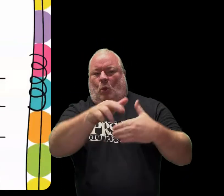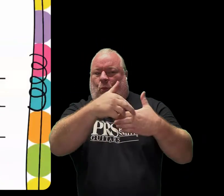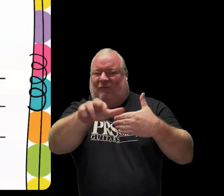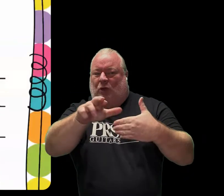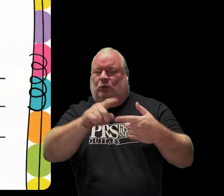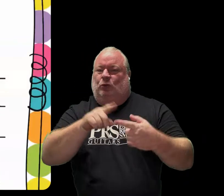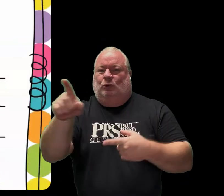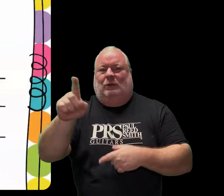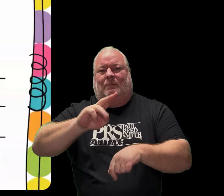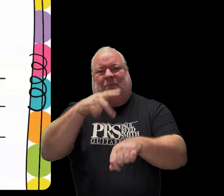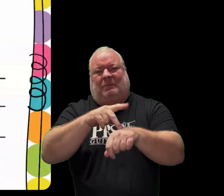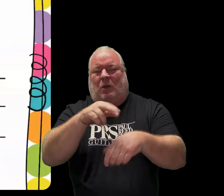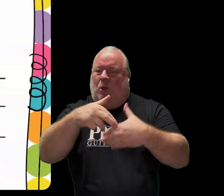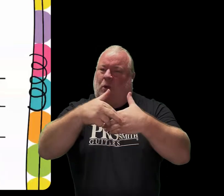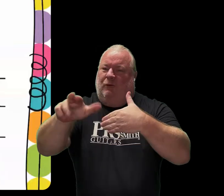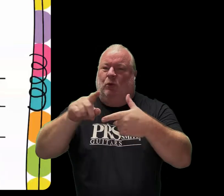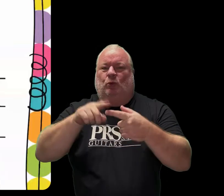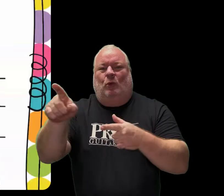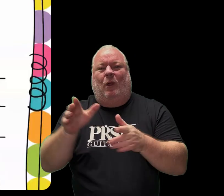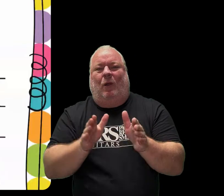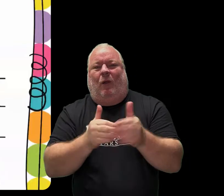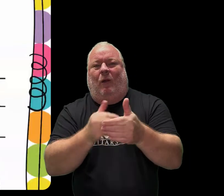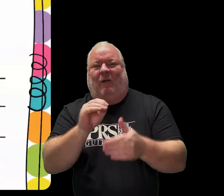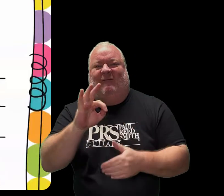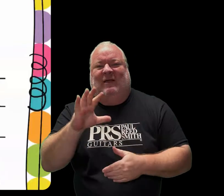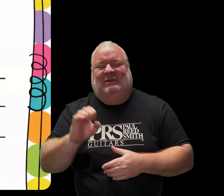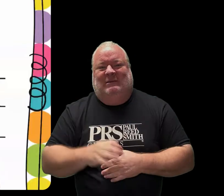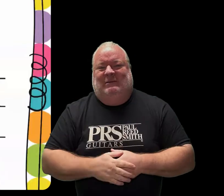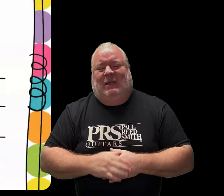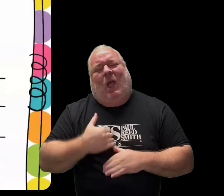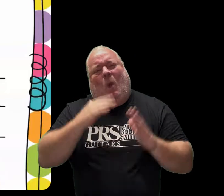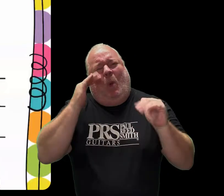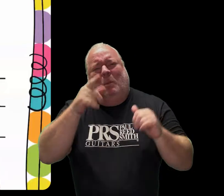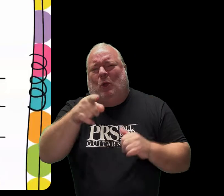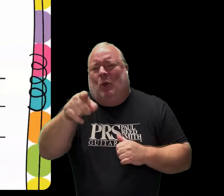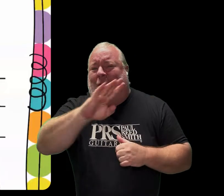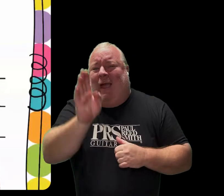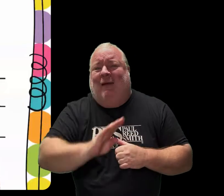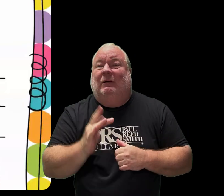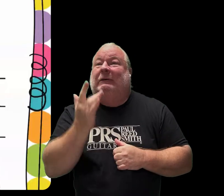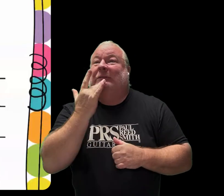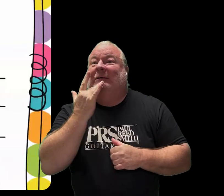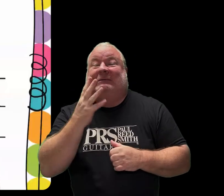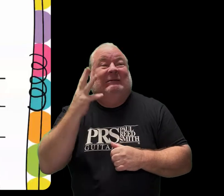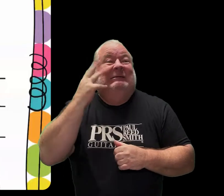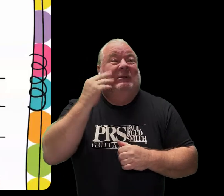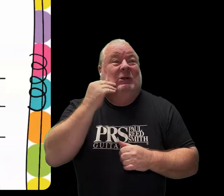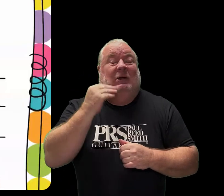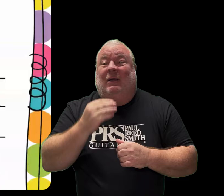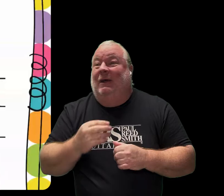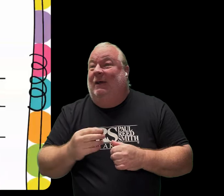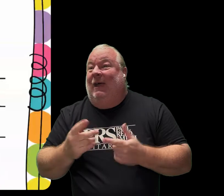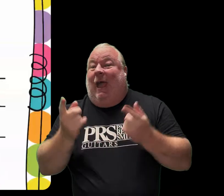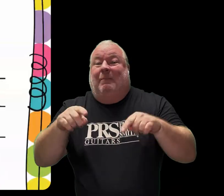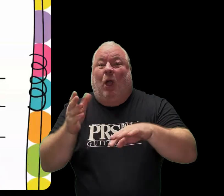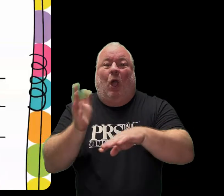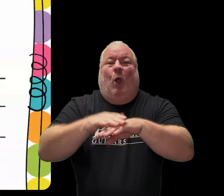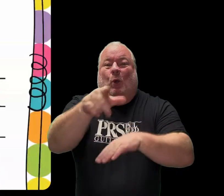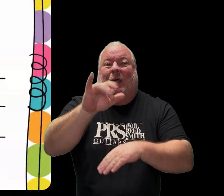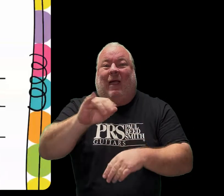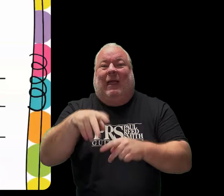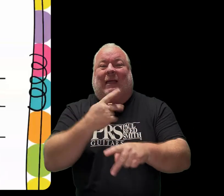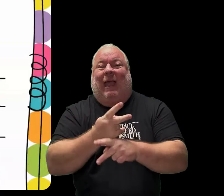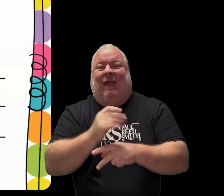means. Good for you. I hope that most of you never find out what a referral is and what it's